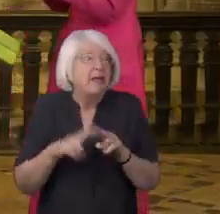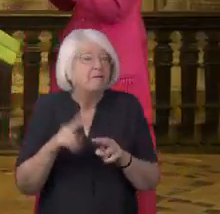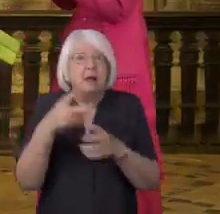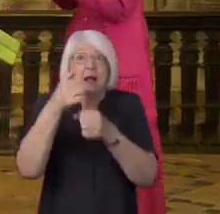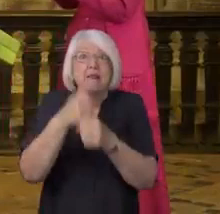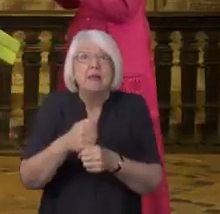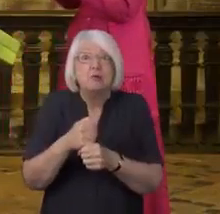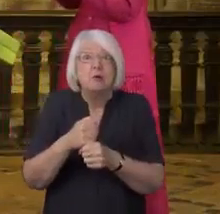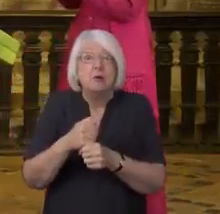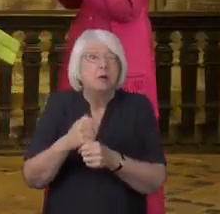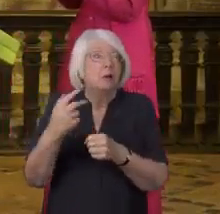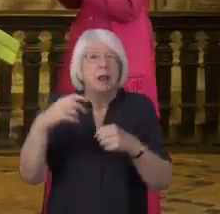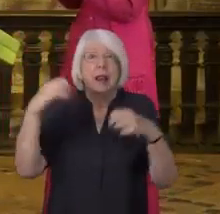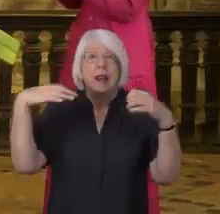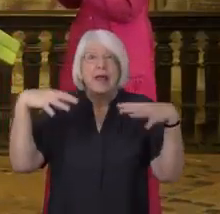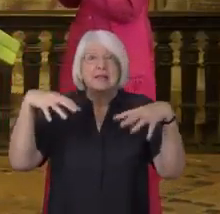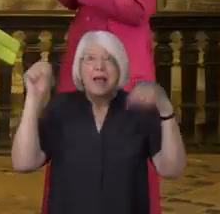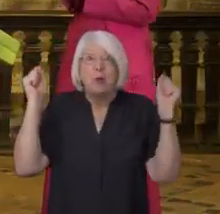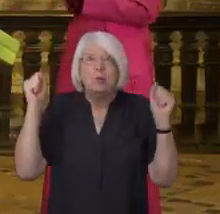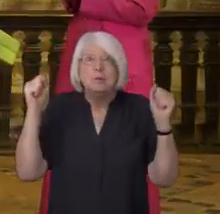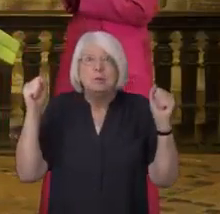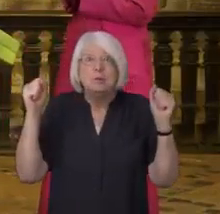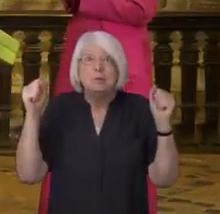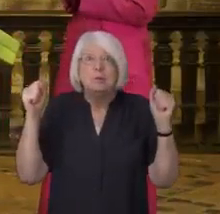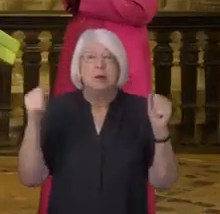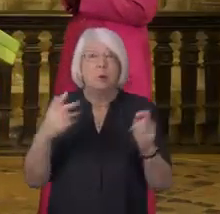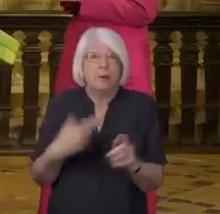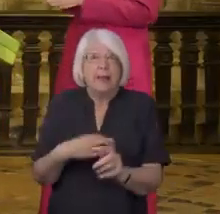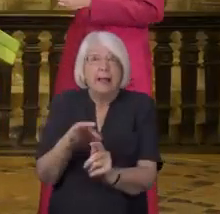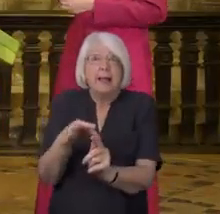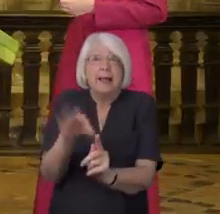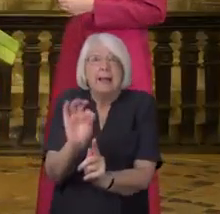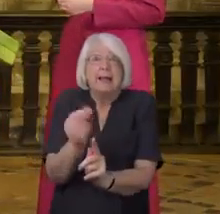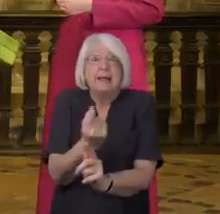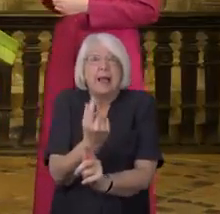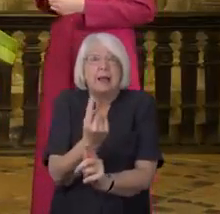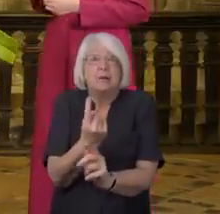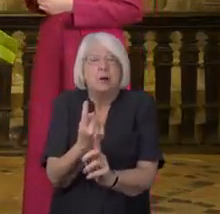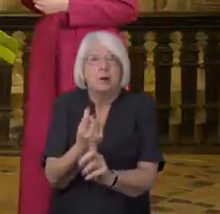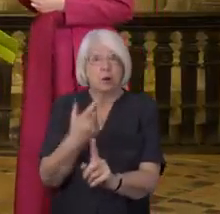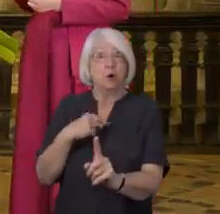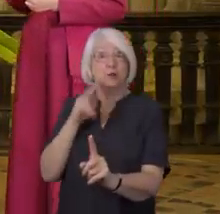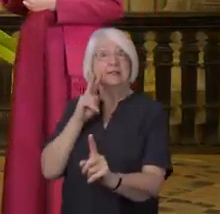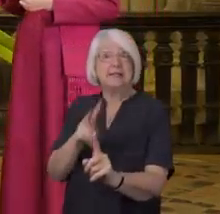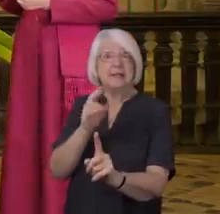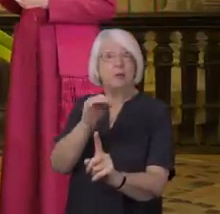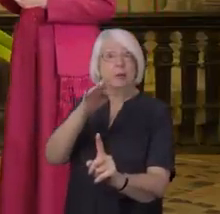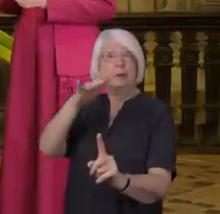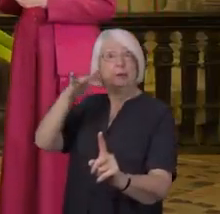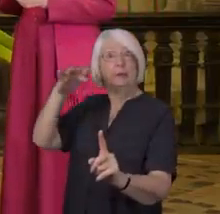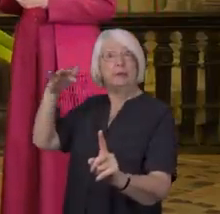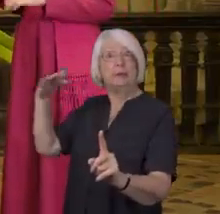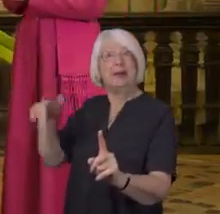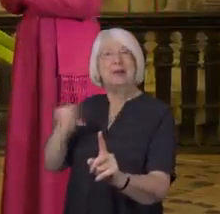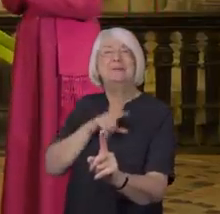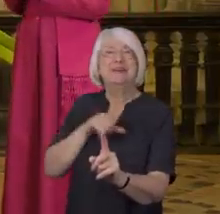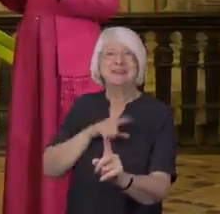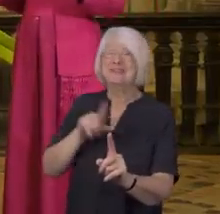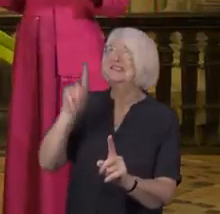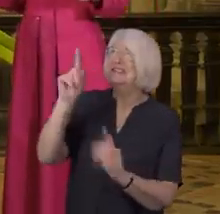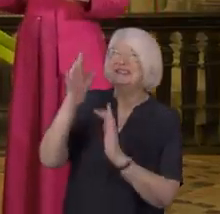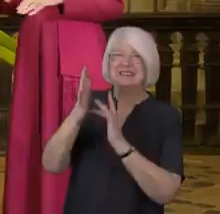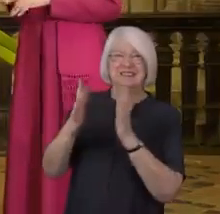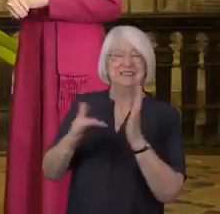the tiny flame of the candle could still be seen, because Jesus' love and light and hope